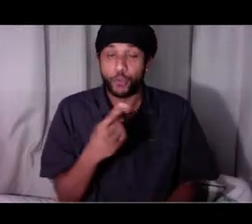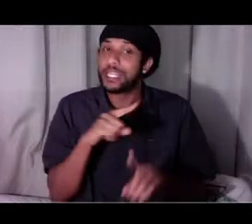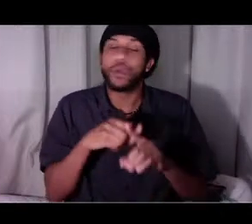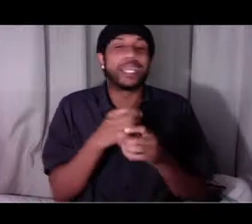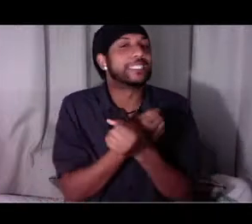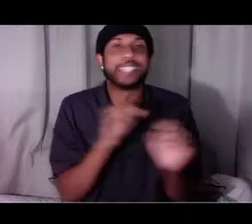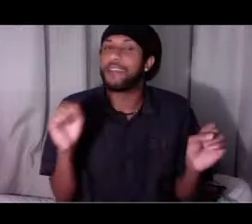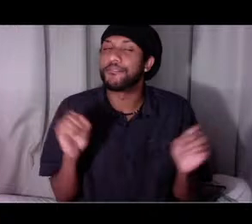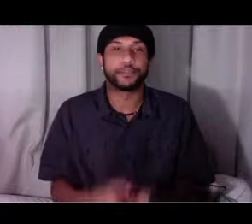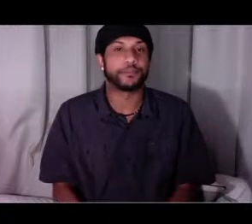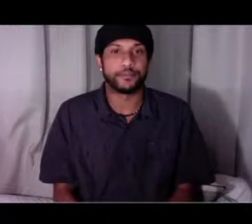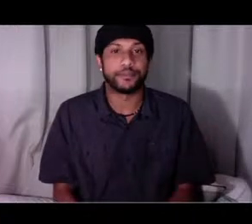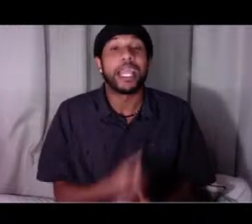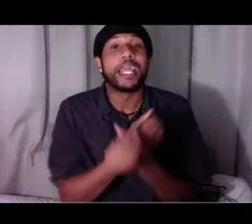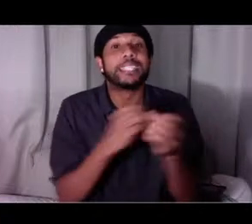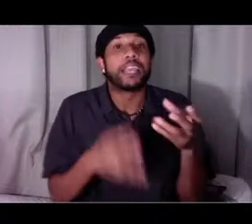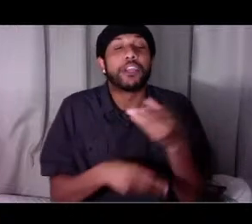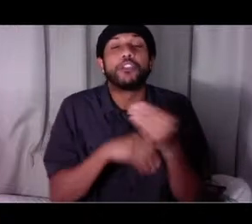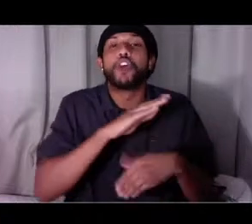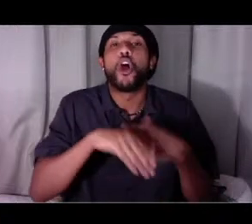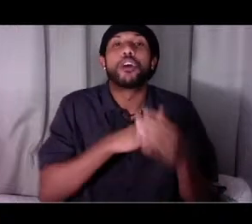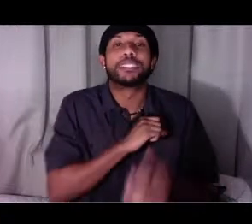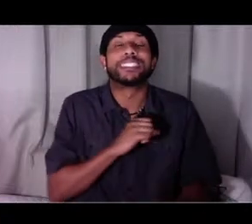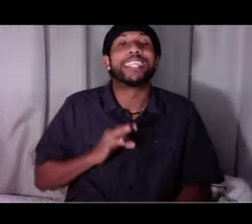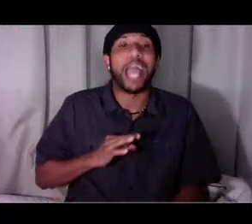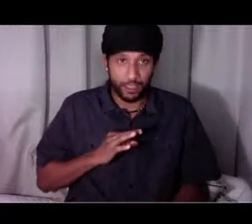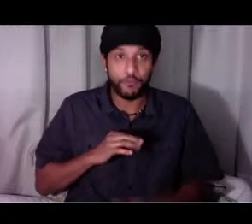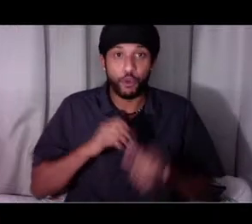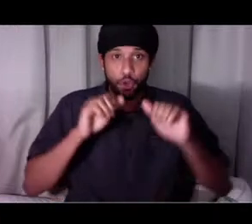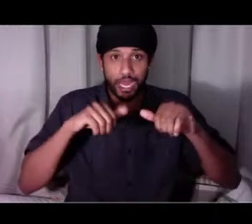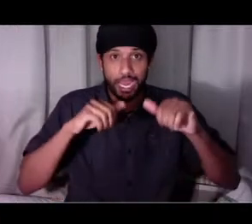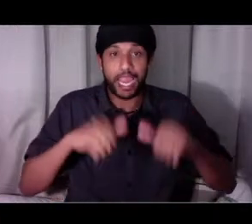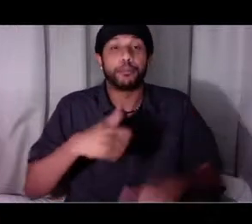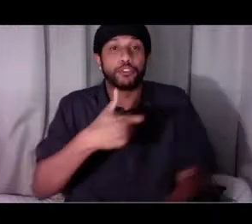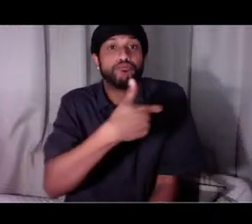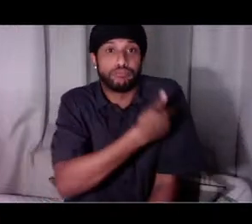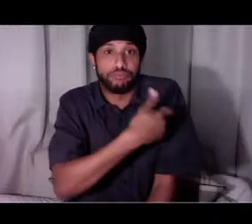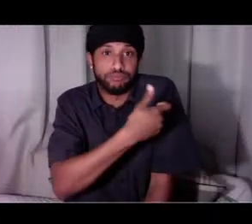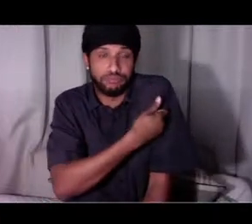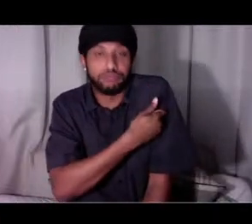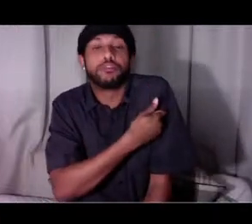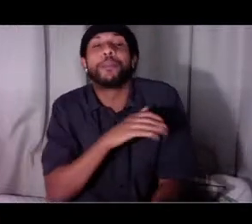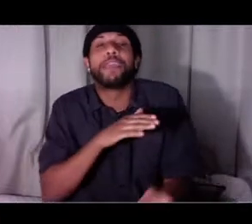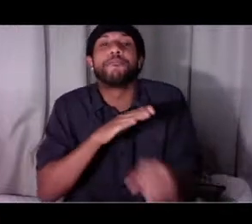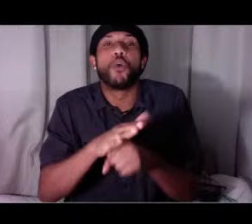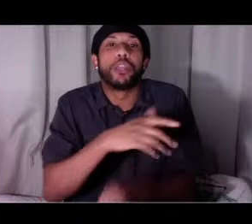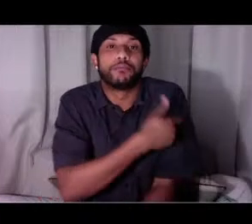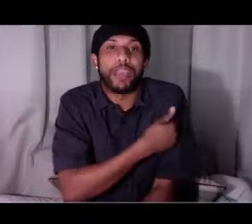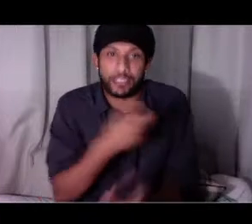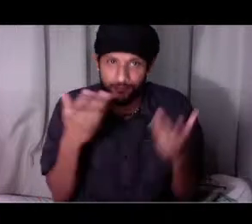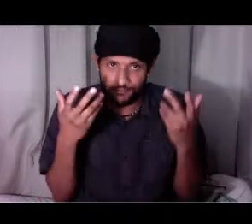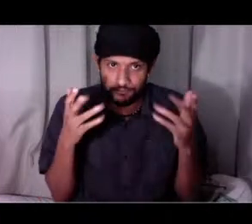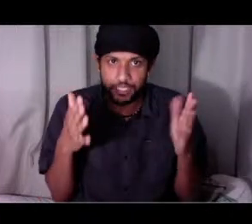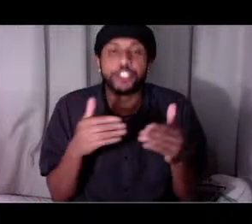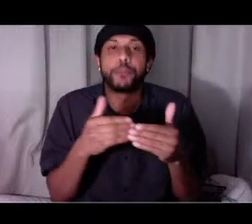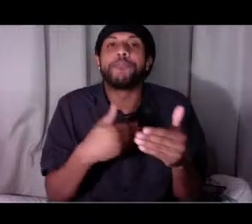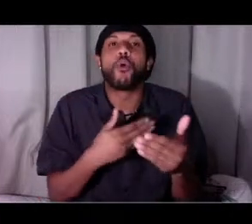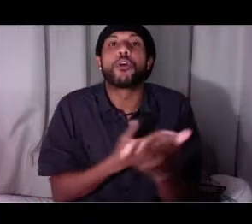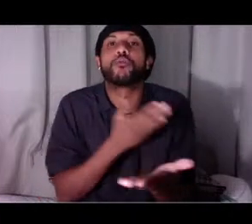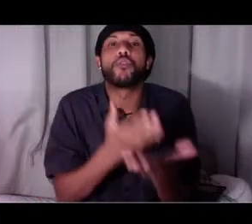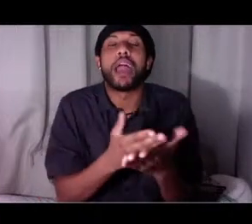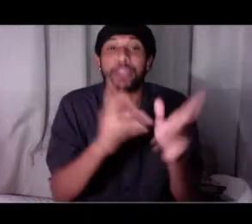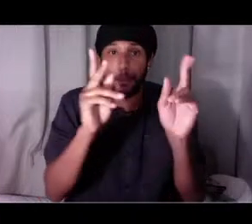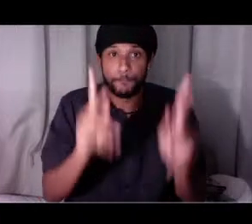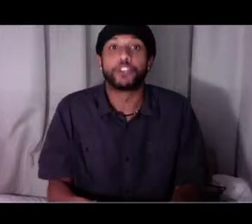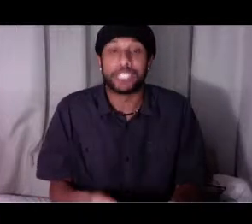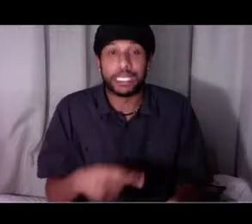safe safe includes all staff who wish and are able to receive the vaccine to have been fully vaccinated before returning in person